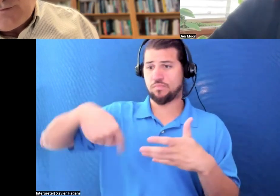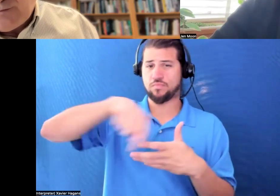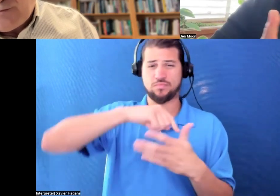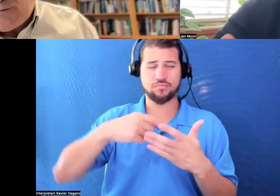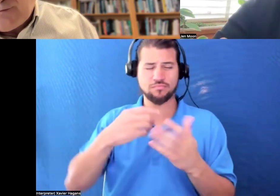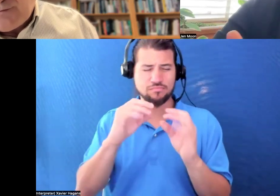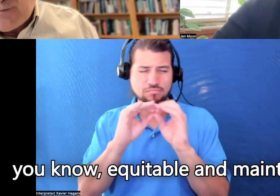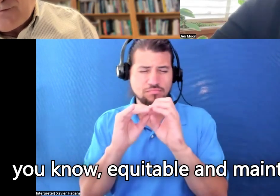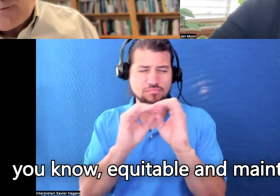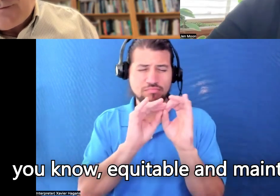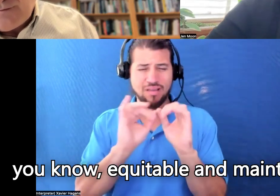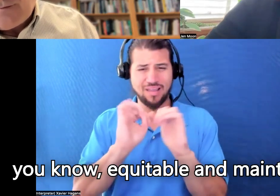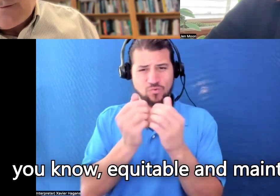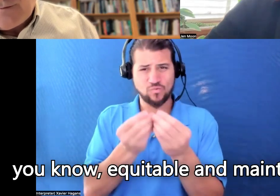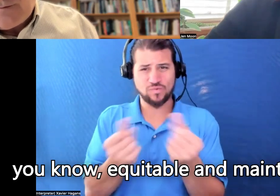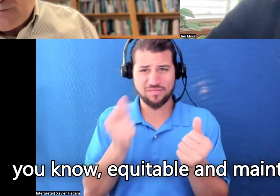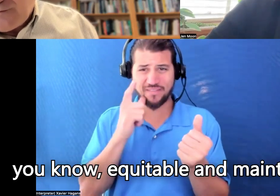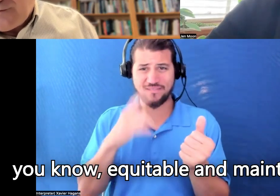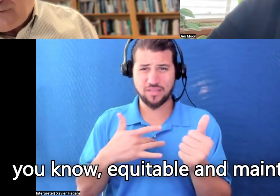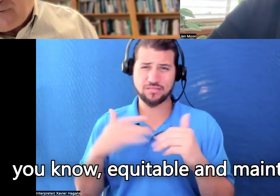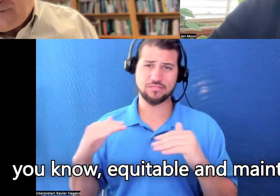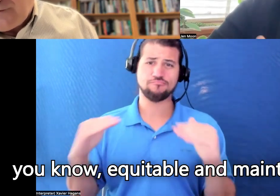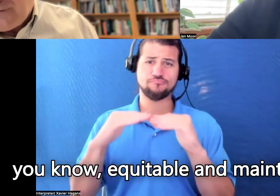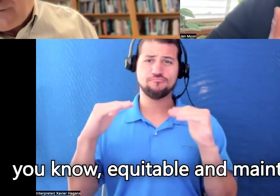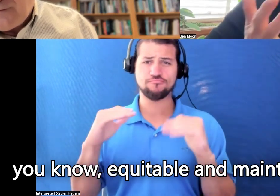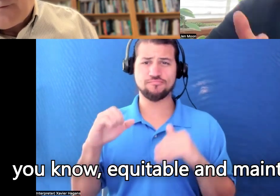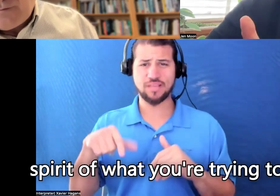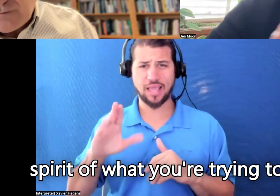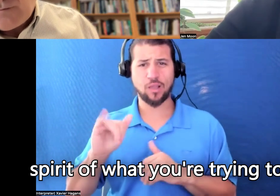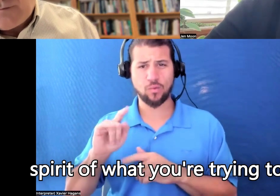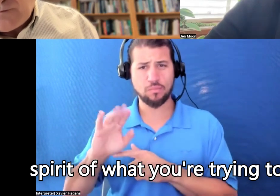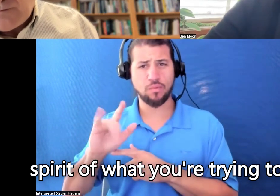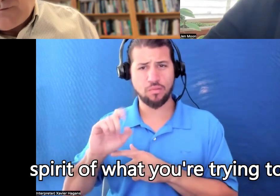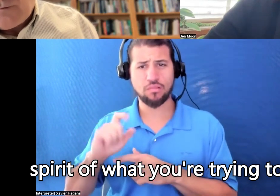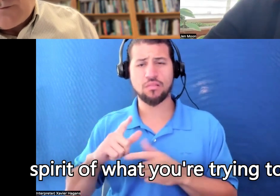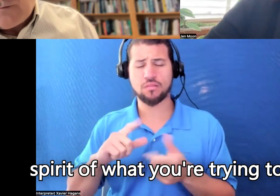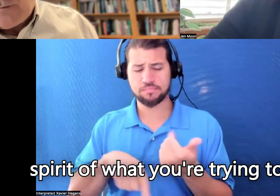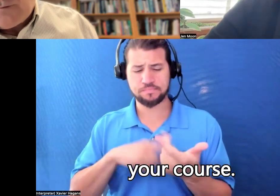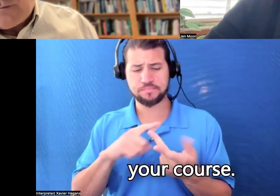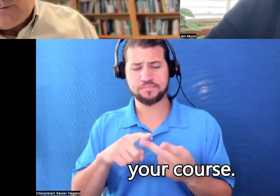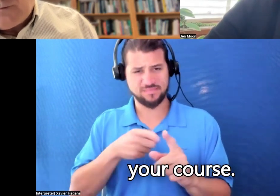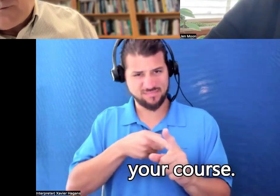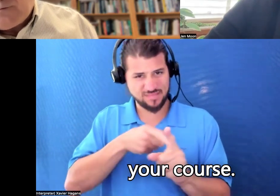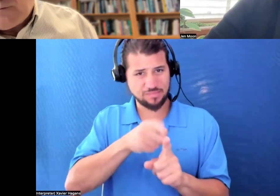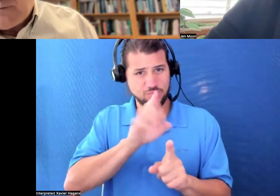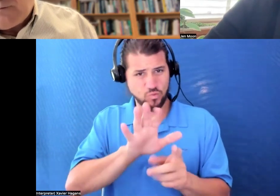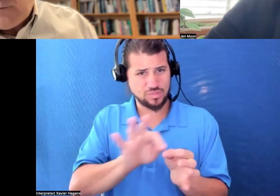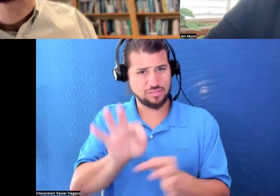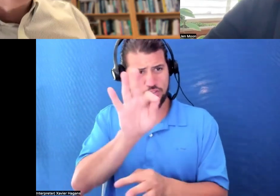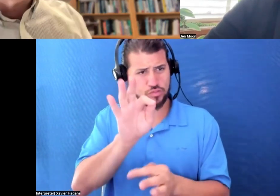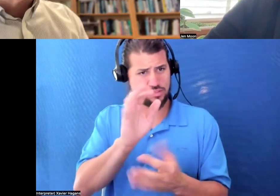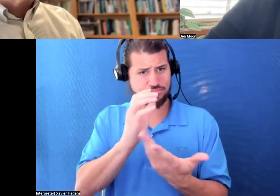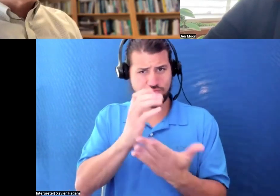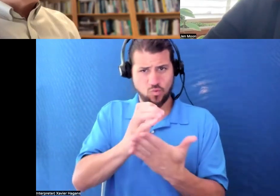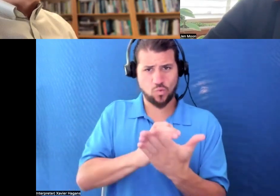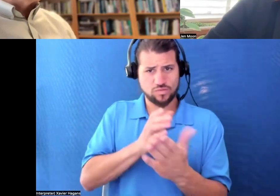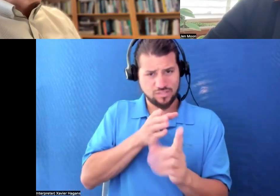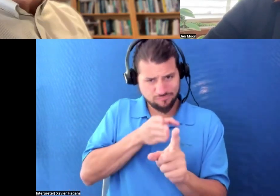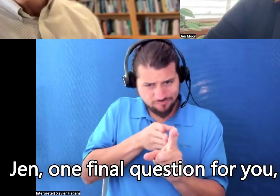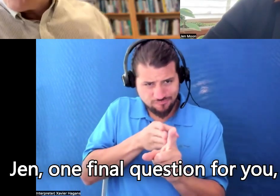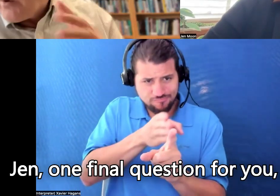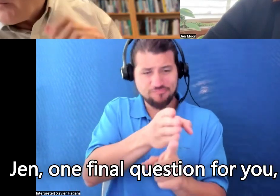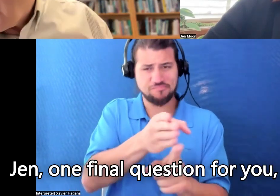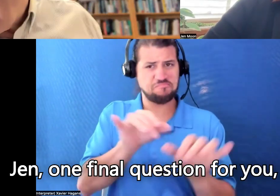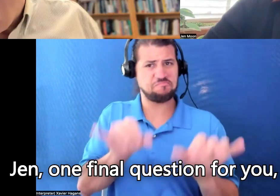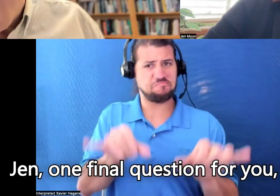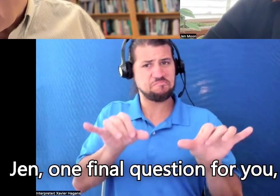is equitable and maintains the spirit of what you're trying to do in your course. Excellent.